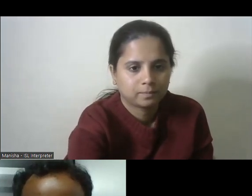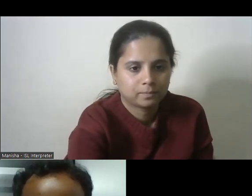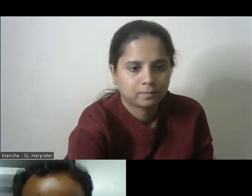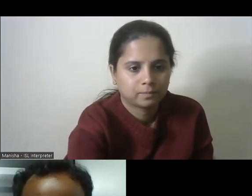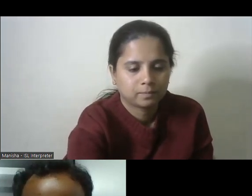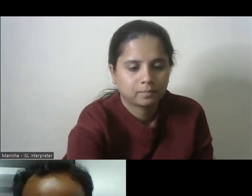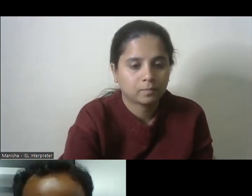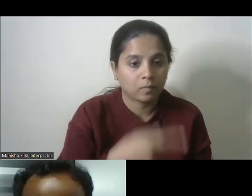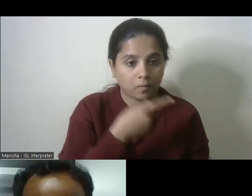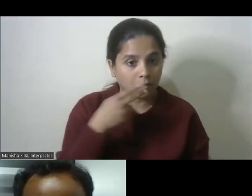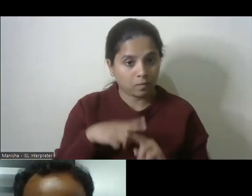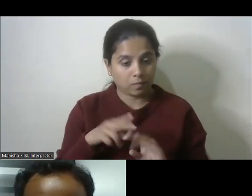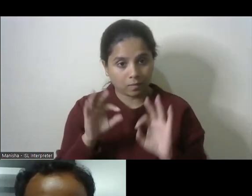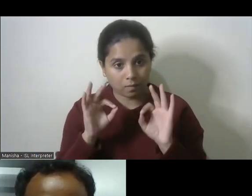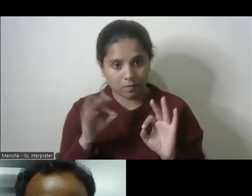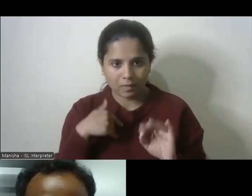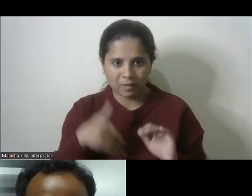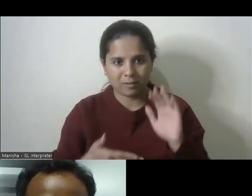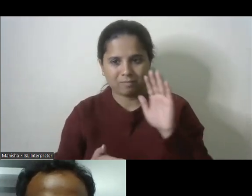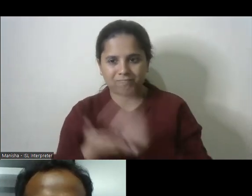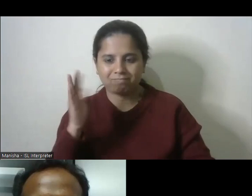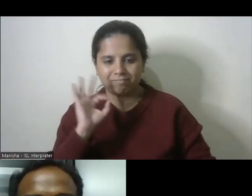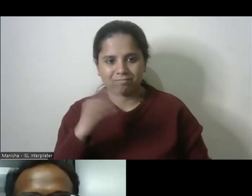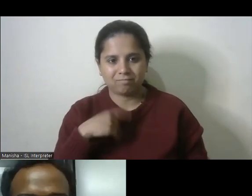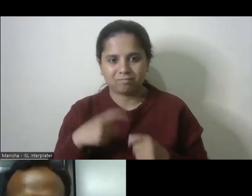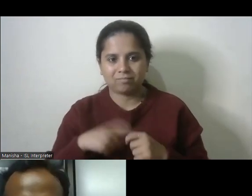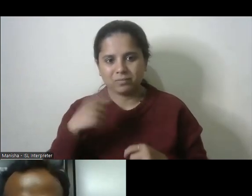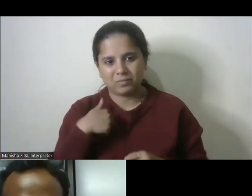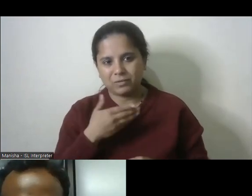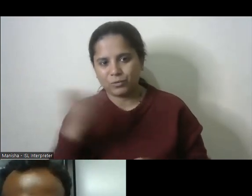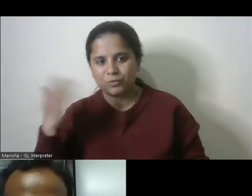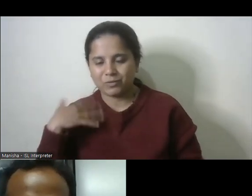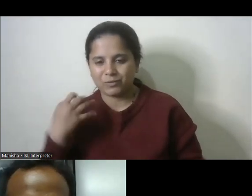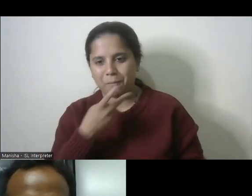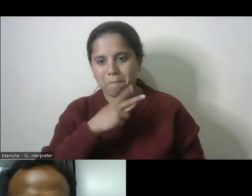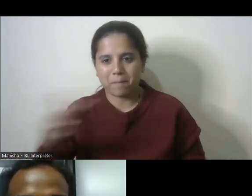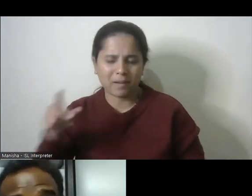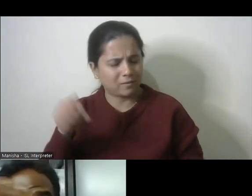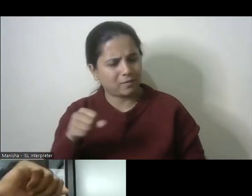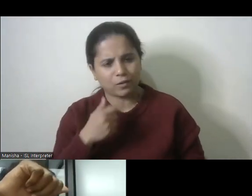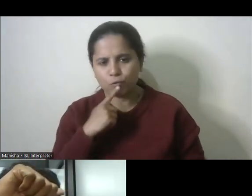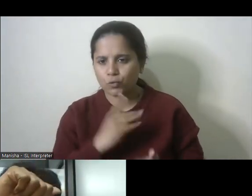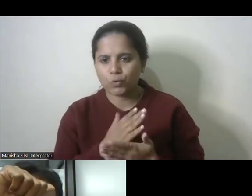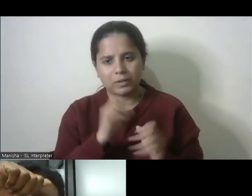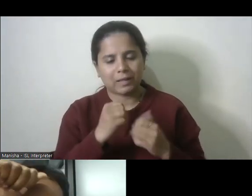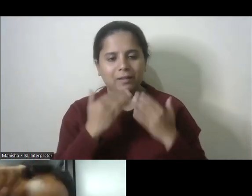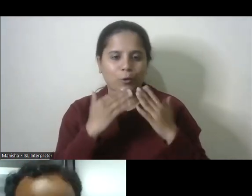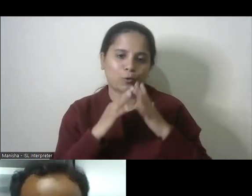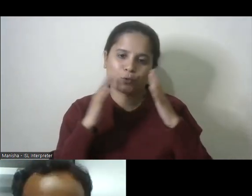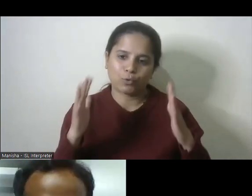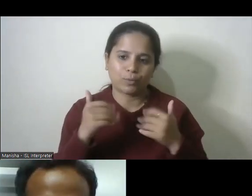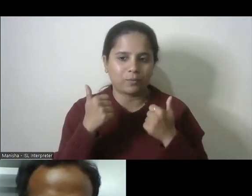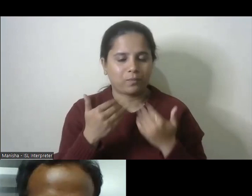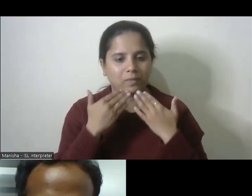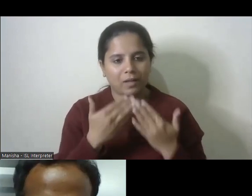Wonderful. If you don't mind, I will take your leave because I've got a four-year-old background. Sure. Thank you so much,